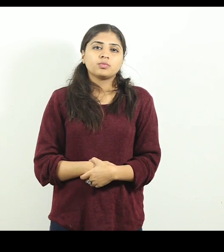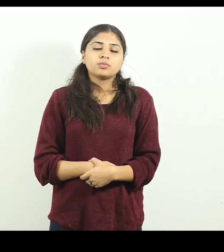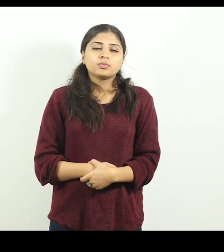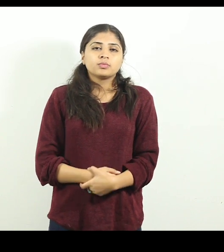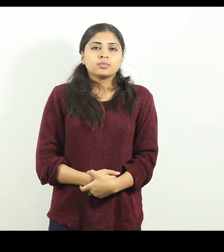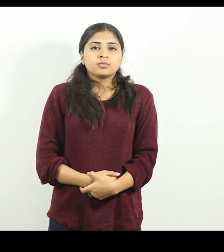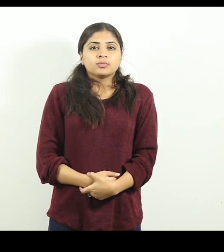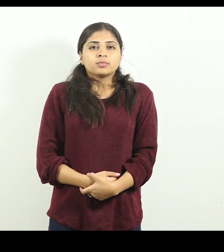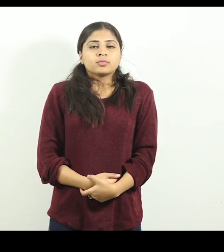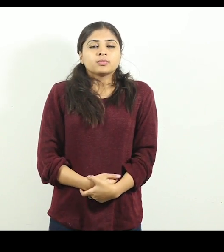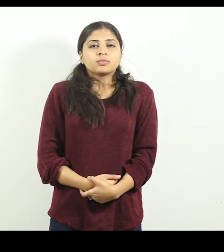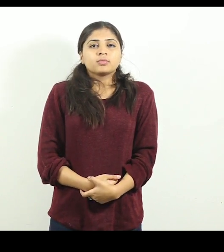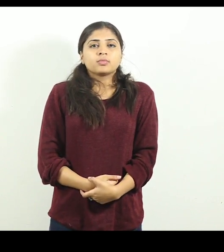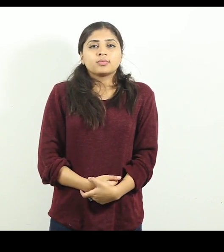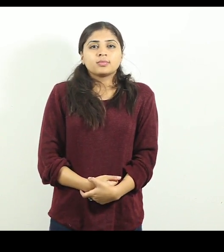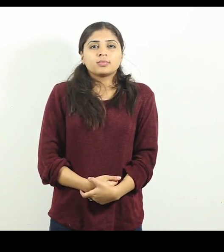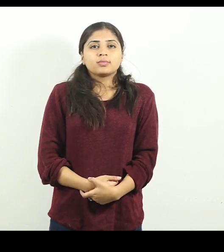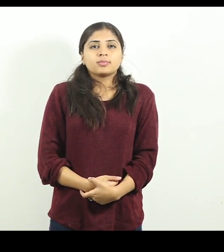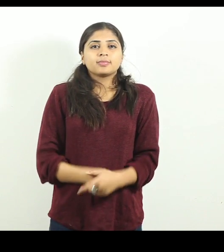Paragraph formatting.